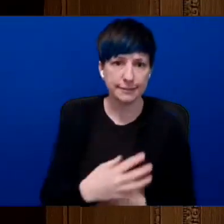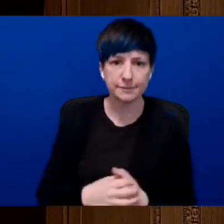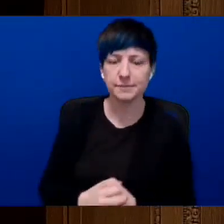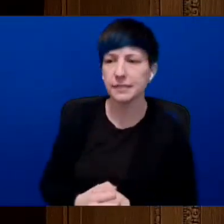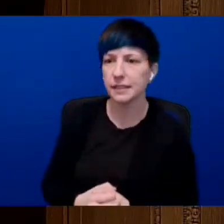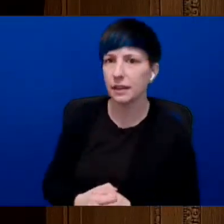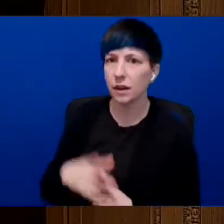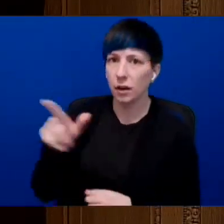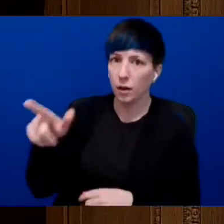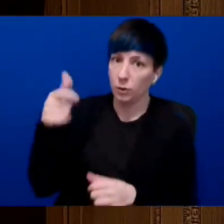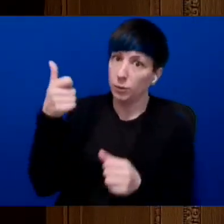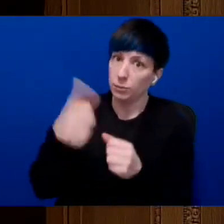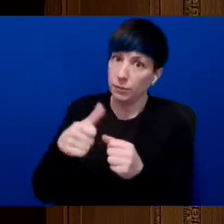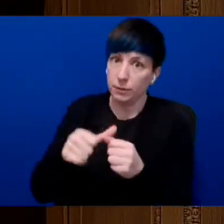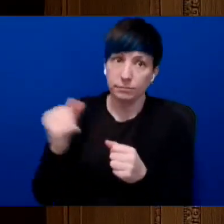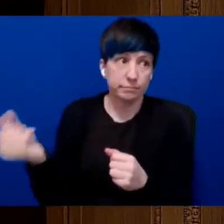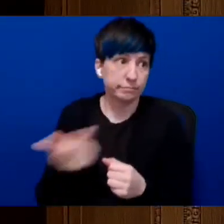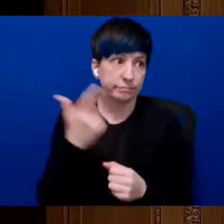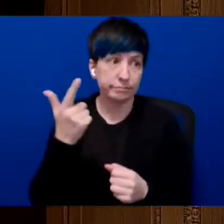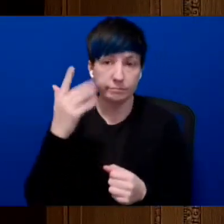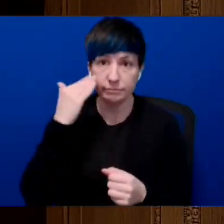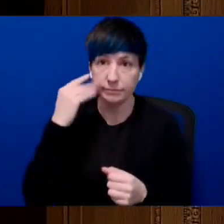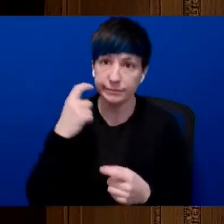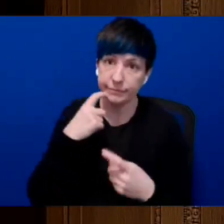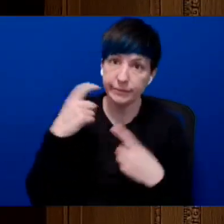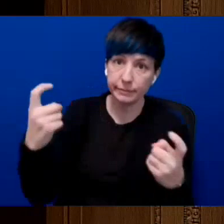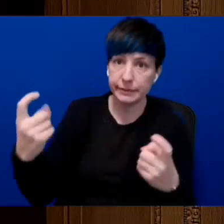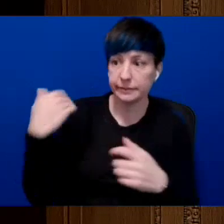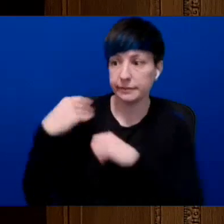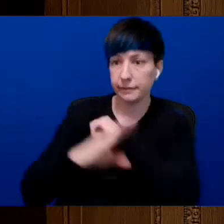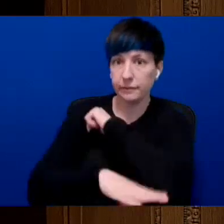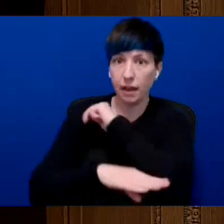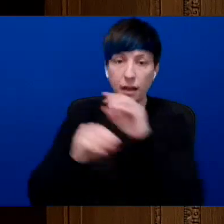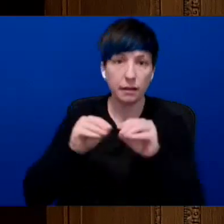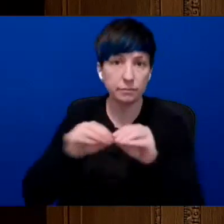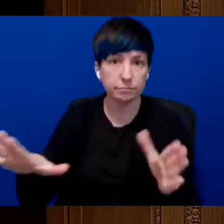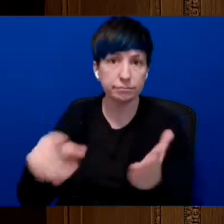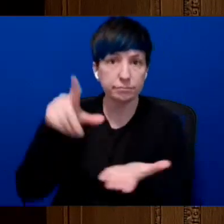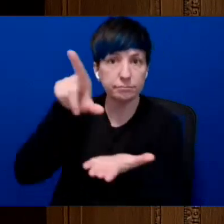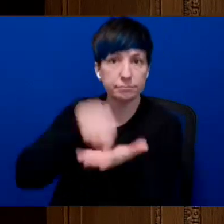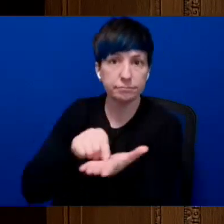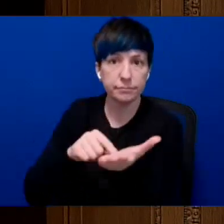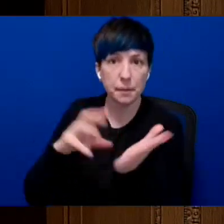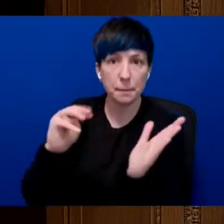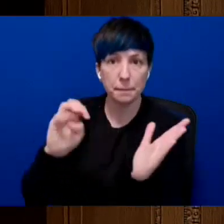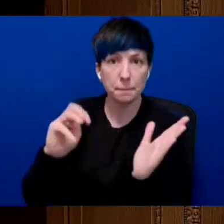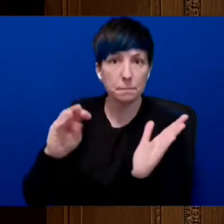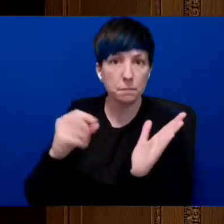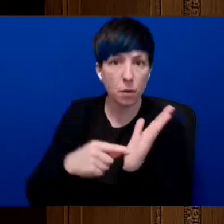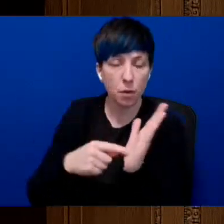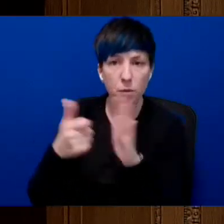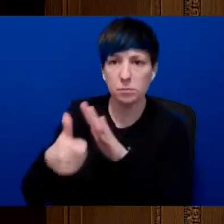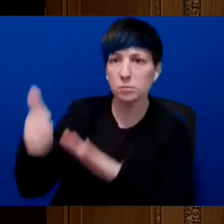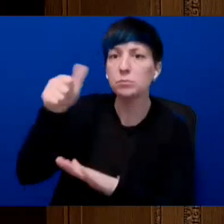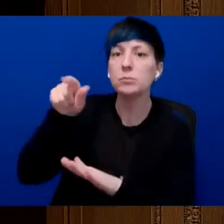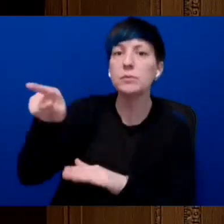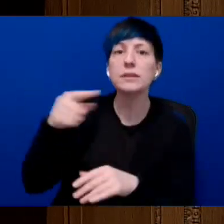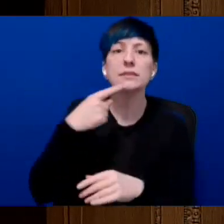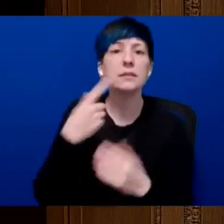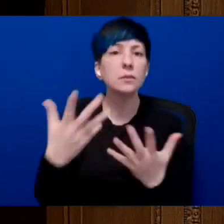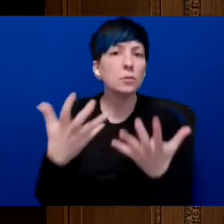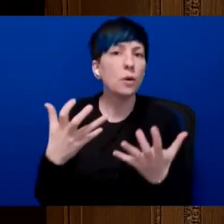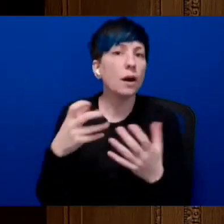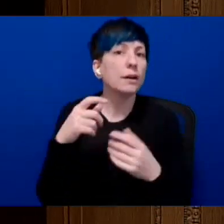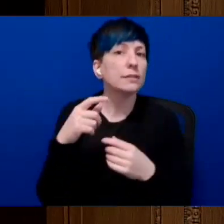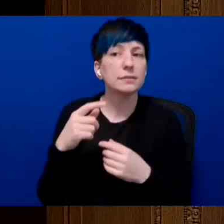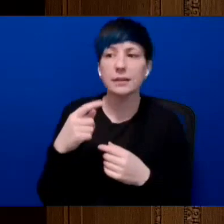memo disclosing the Premier's demand for a big and shiny pre-election